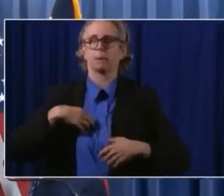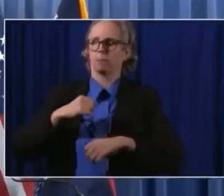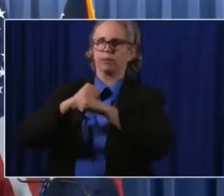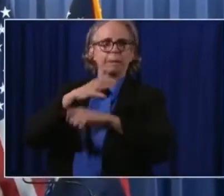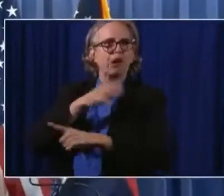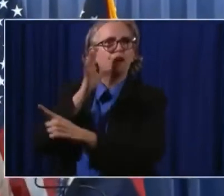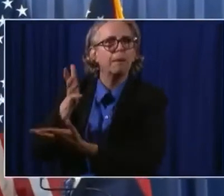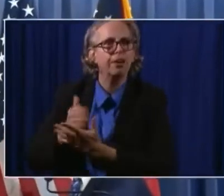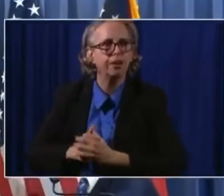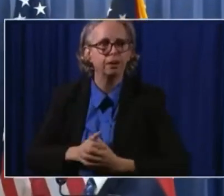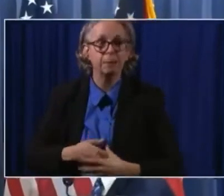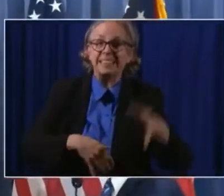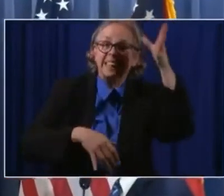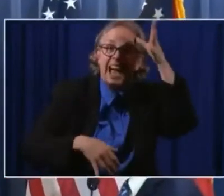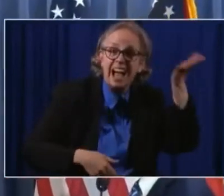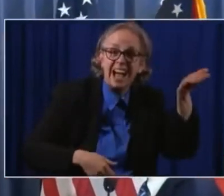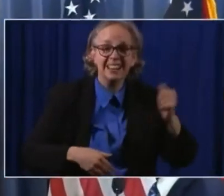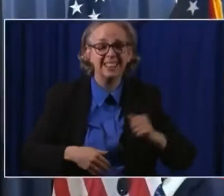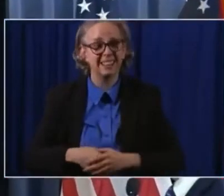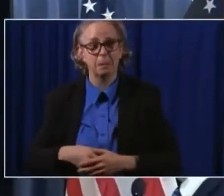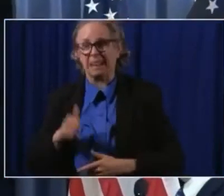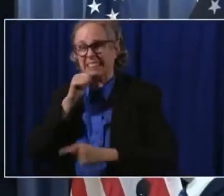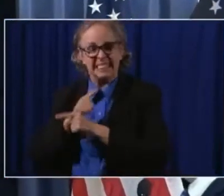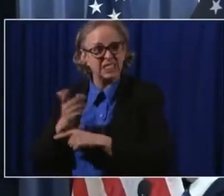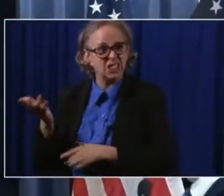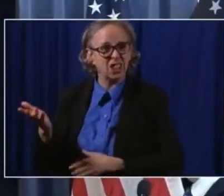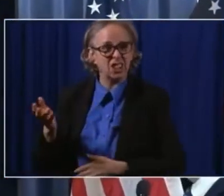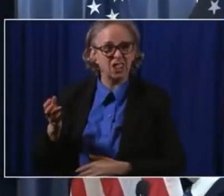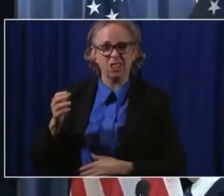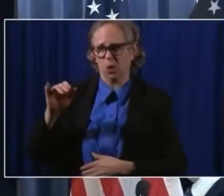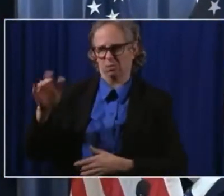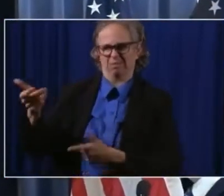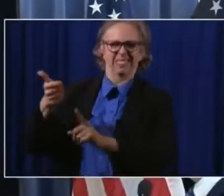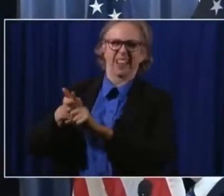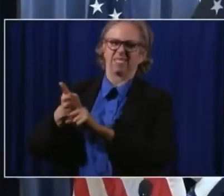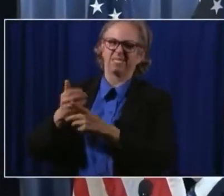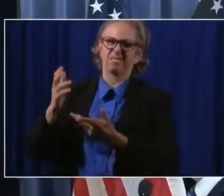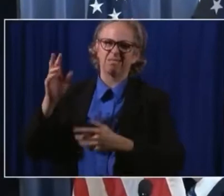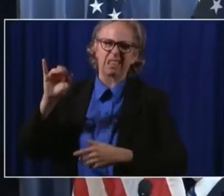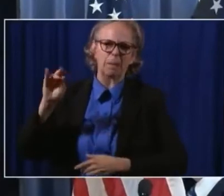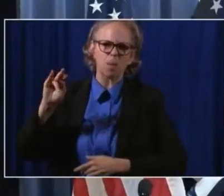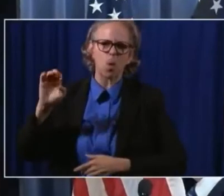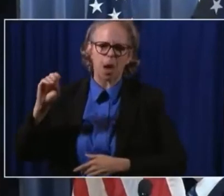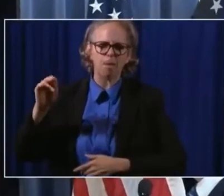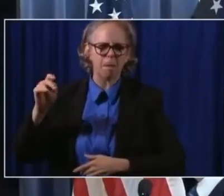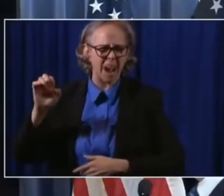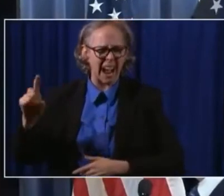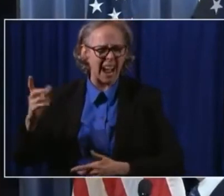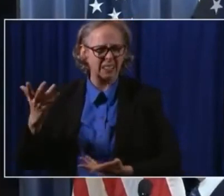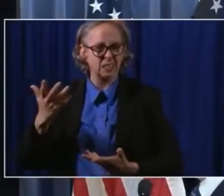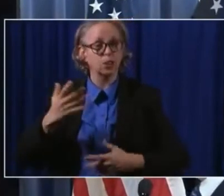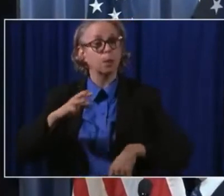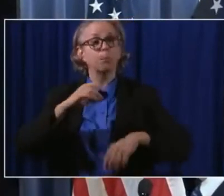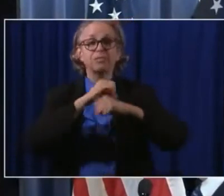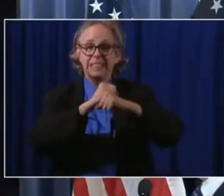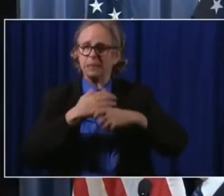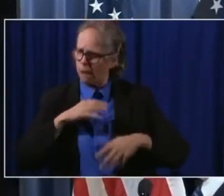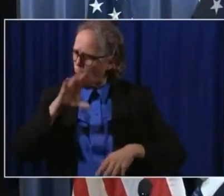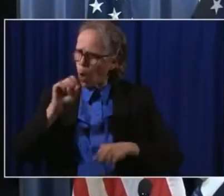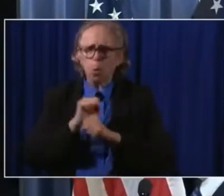dad. My sister, who's immunocompromised. I wear a mask to protect my coworkers, to make my office safe.